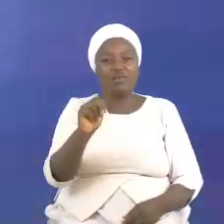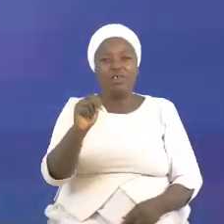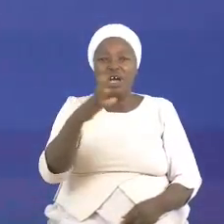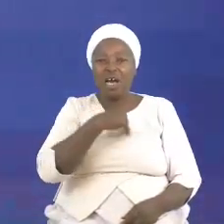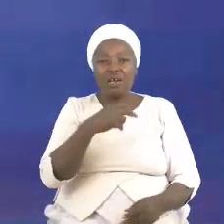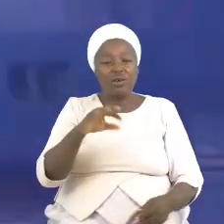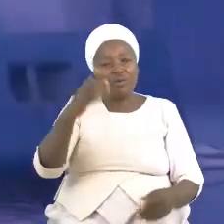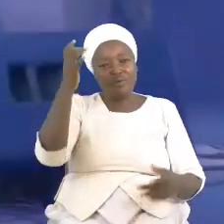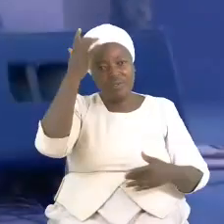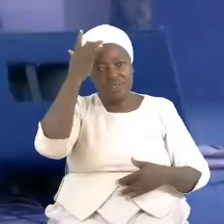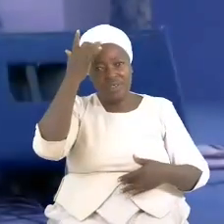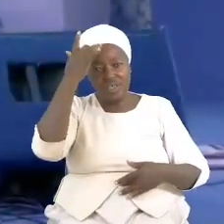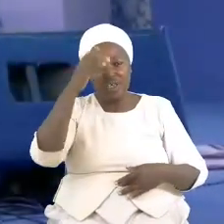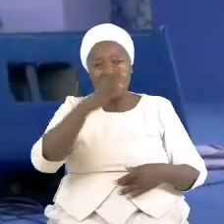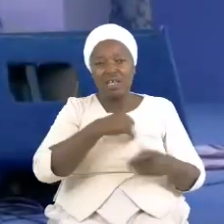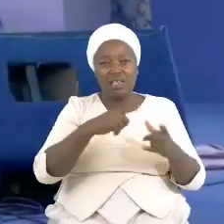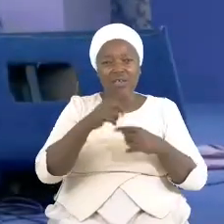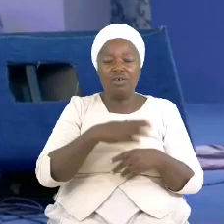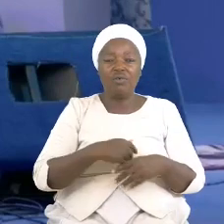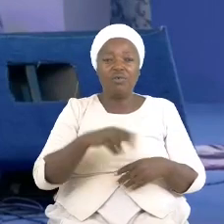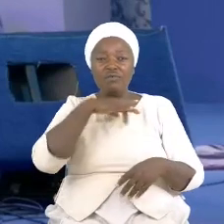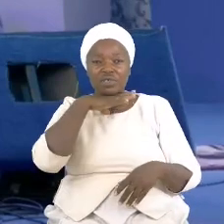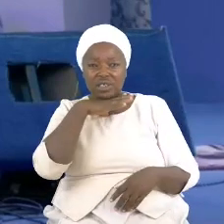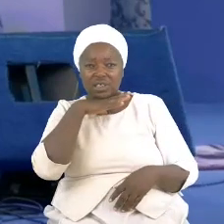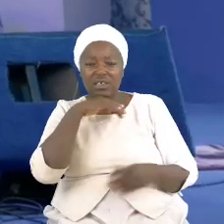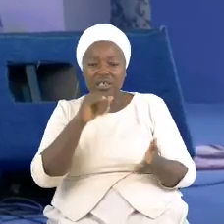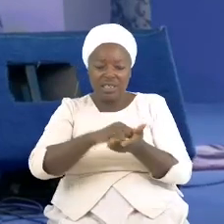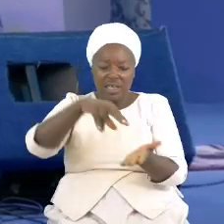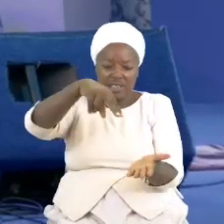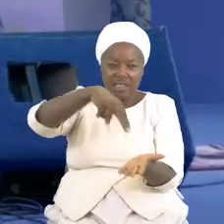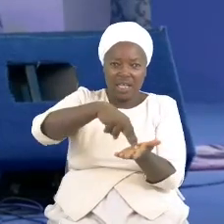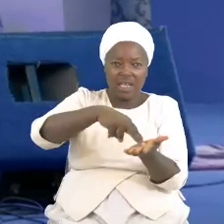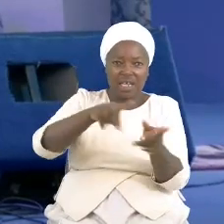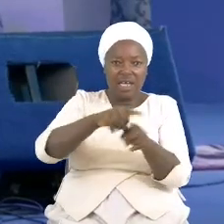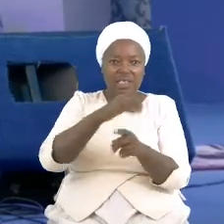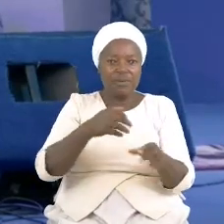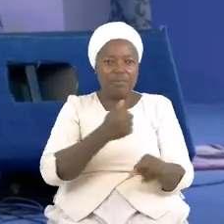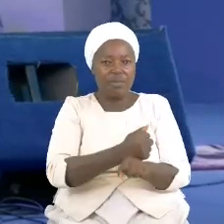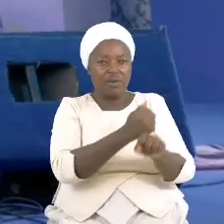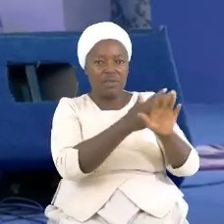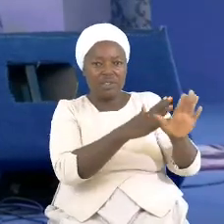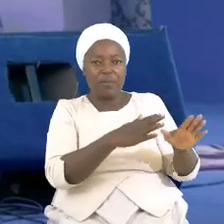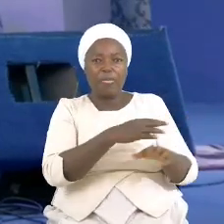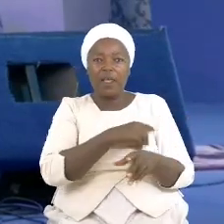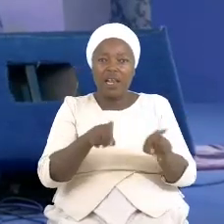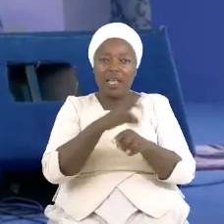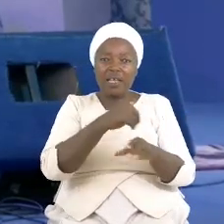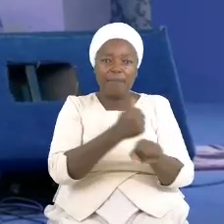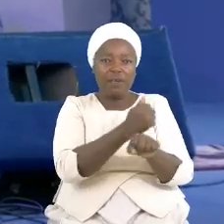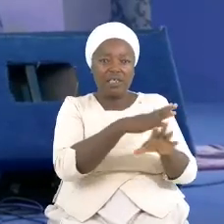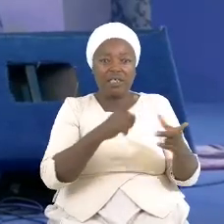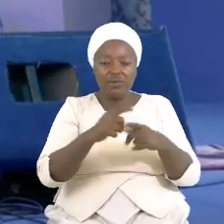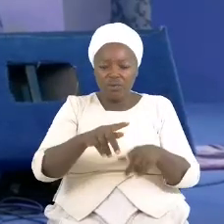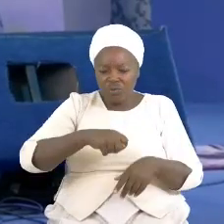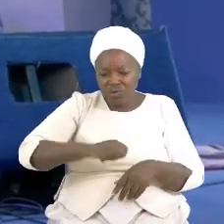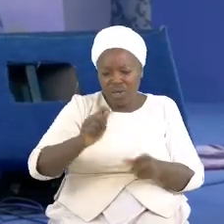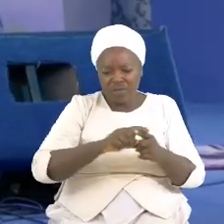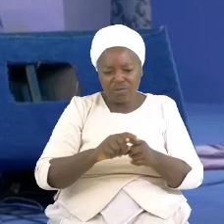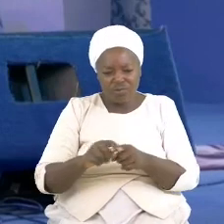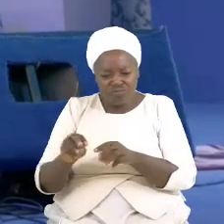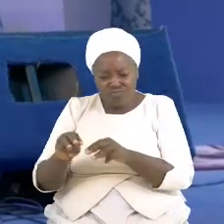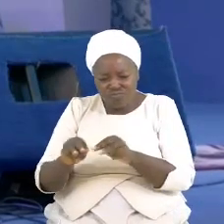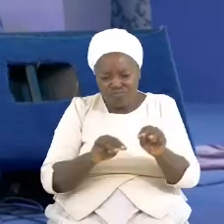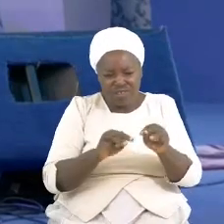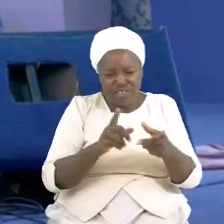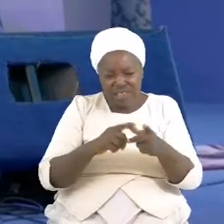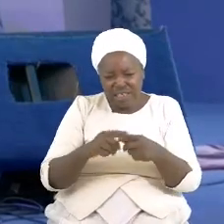of defilement that stands like a mountain that you try to wage war against it and